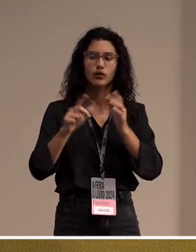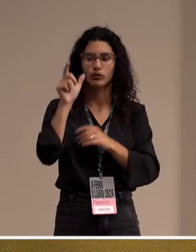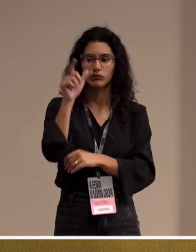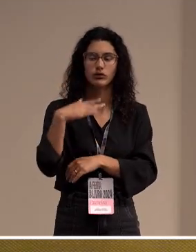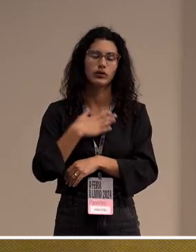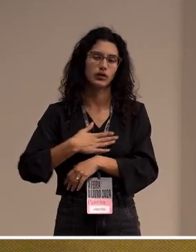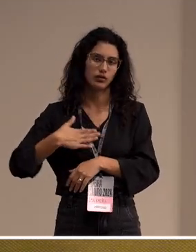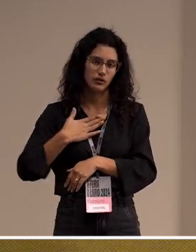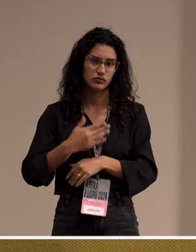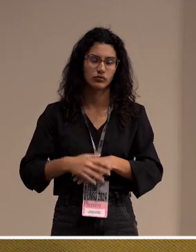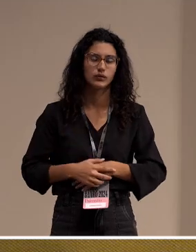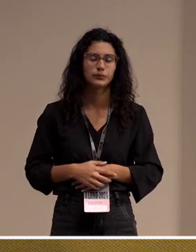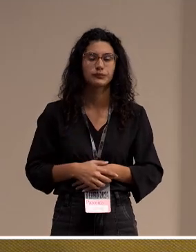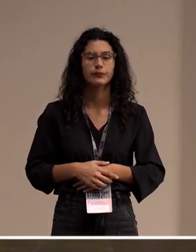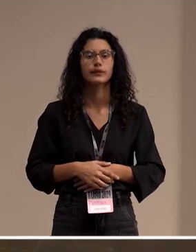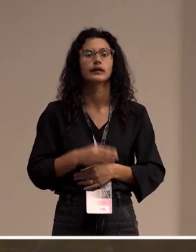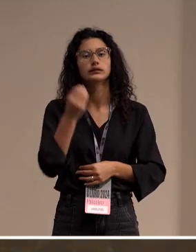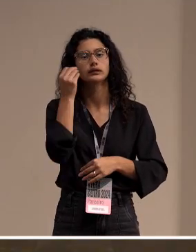as I can for every book.